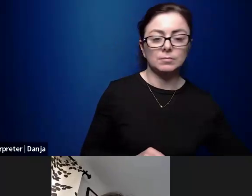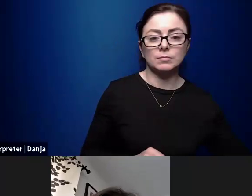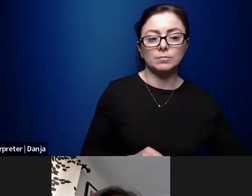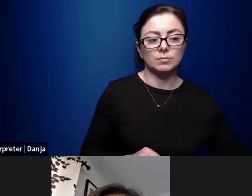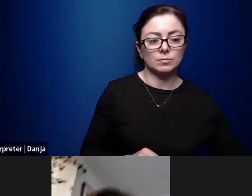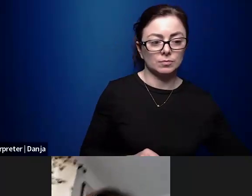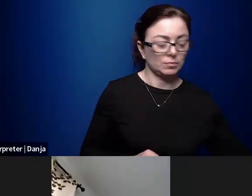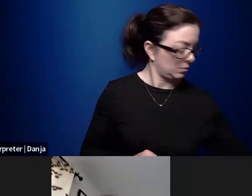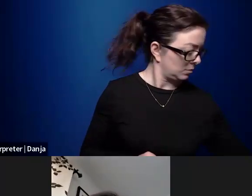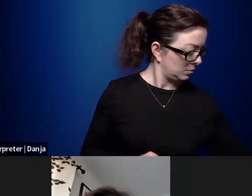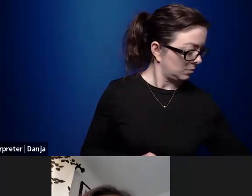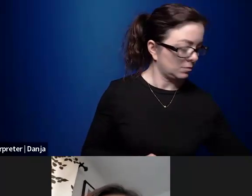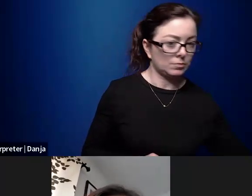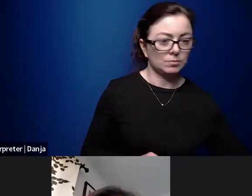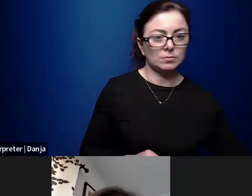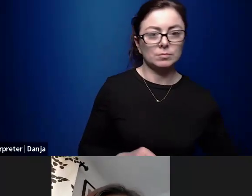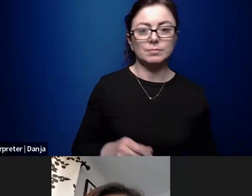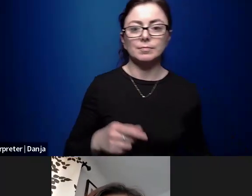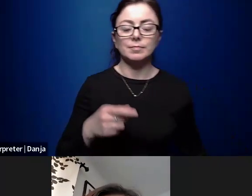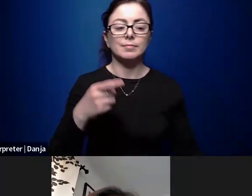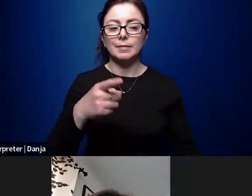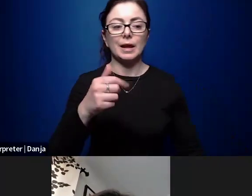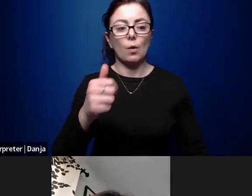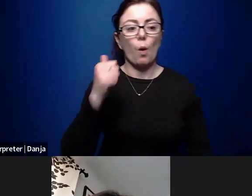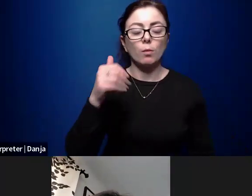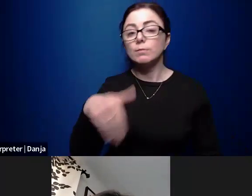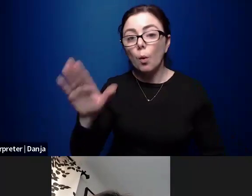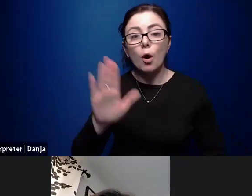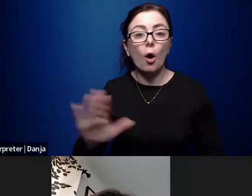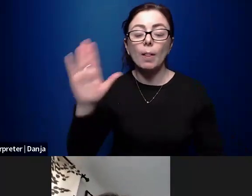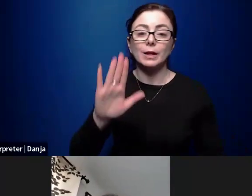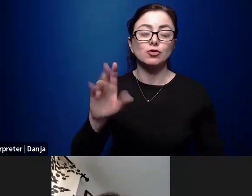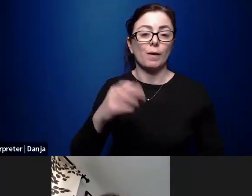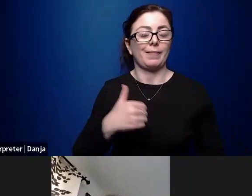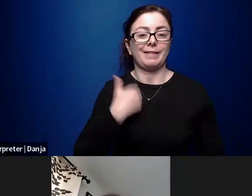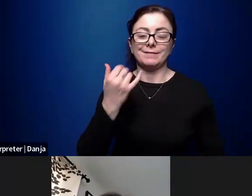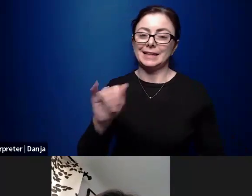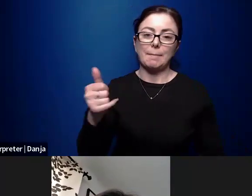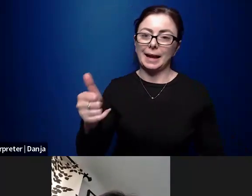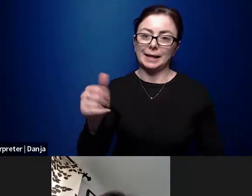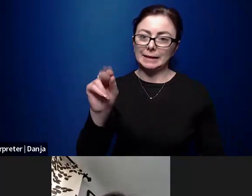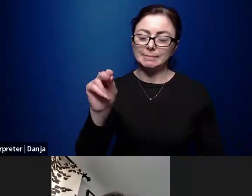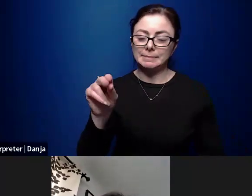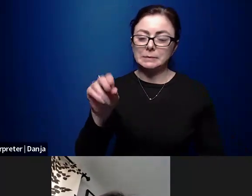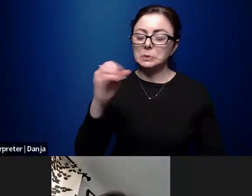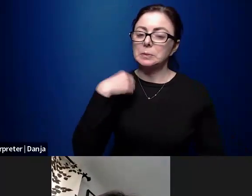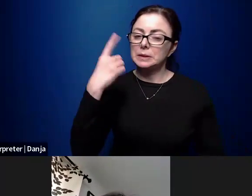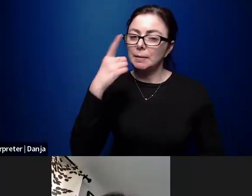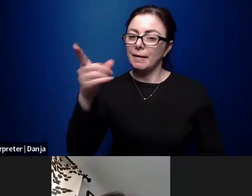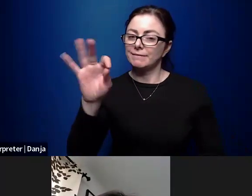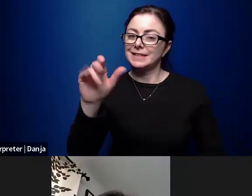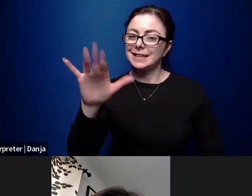He's not going to be that kid that goes to college and gets a place of his own and stuff. I just didn't know how you apply for those facilities. Shelley,